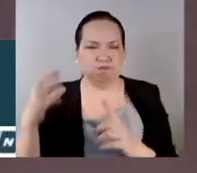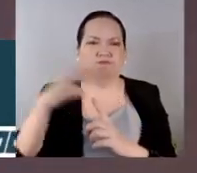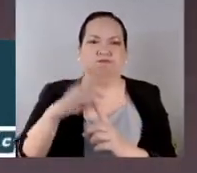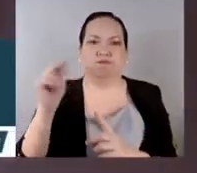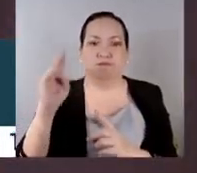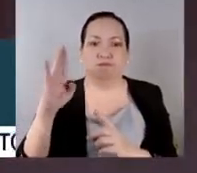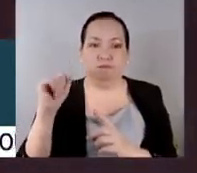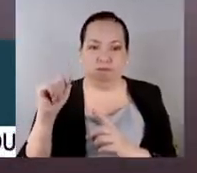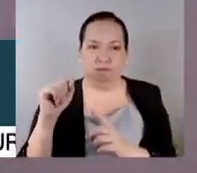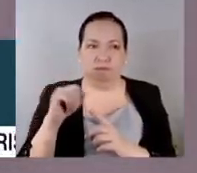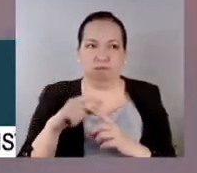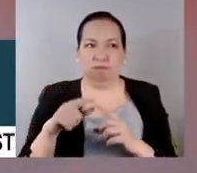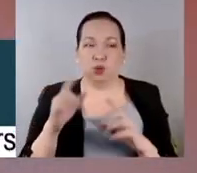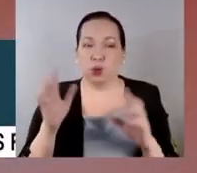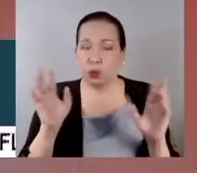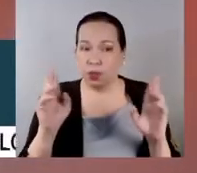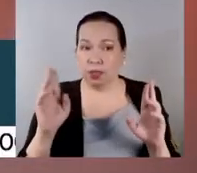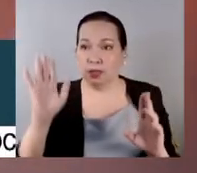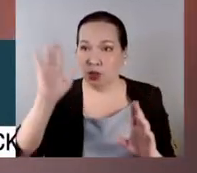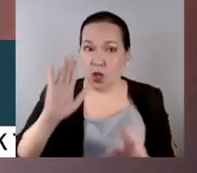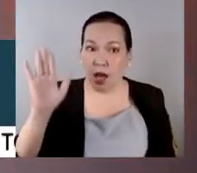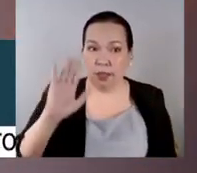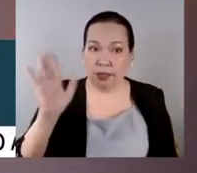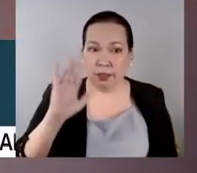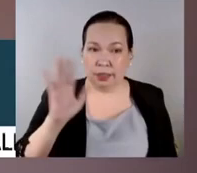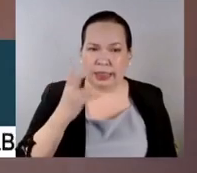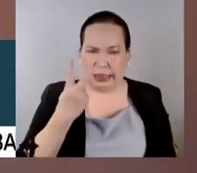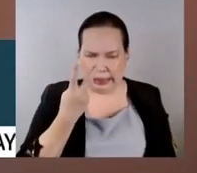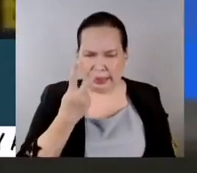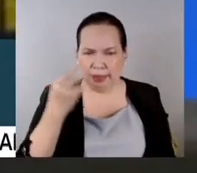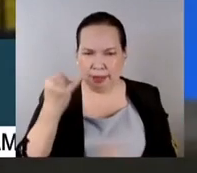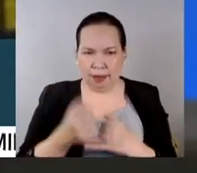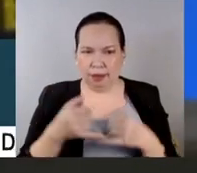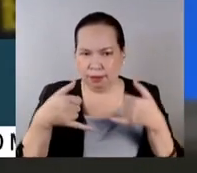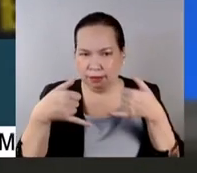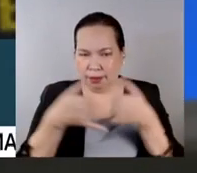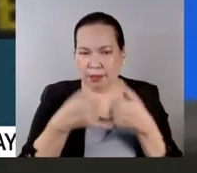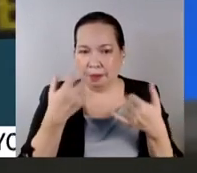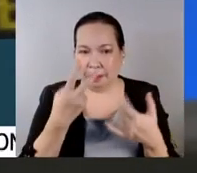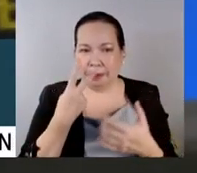media on Sunday, the eve of their potential closeout game. I think,